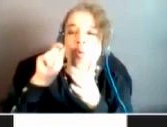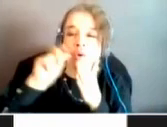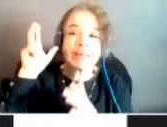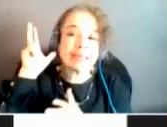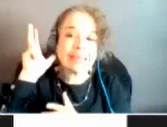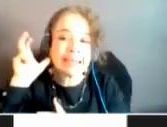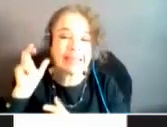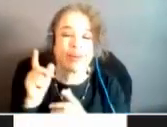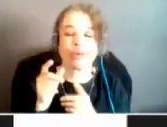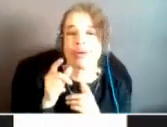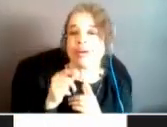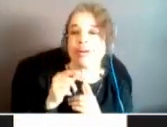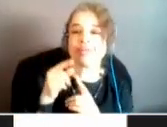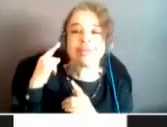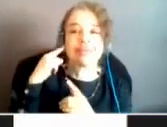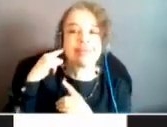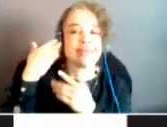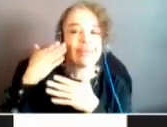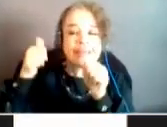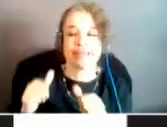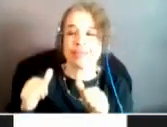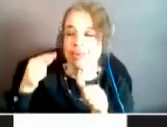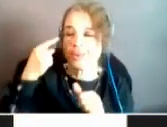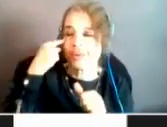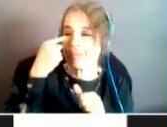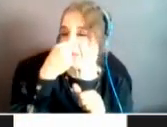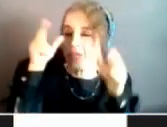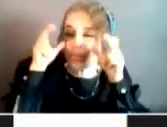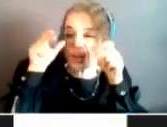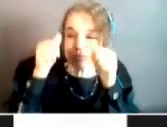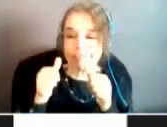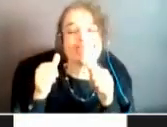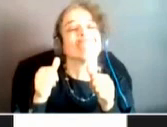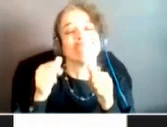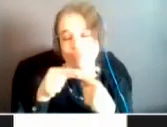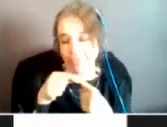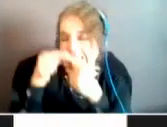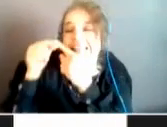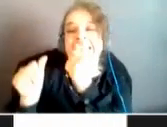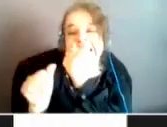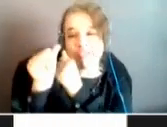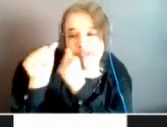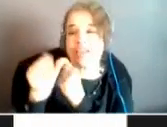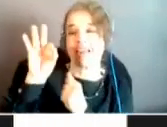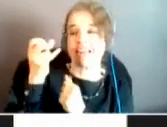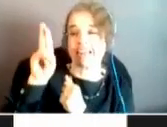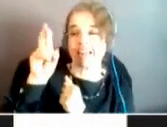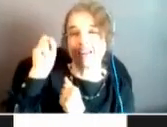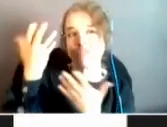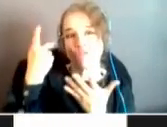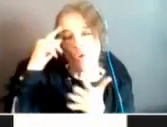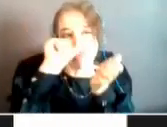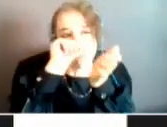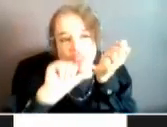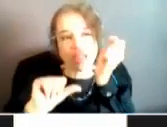know, especially hearing loss and vision loss can be a risk factor for suicidal